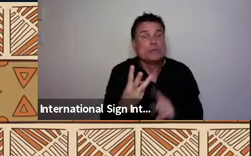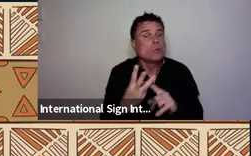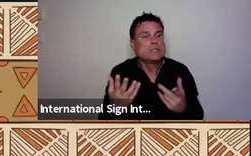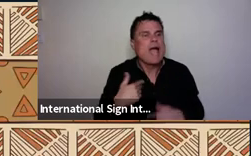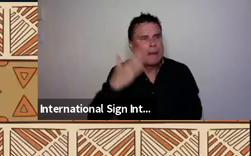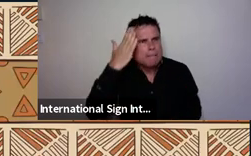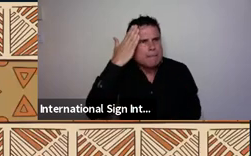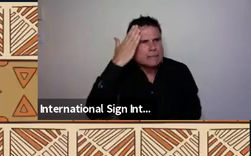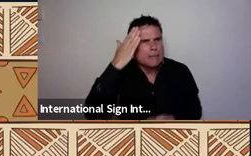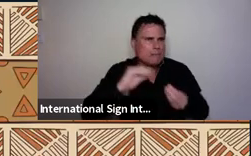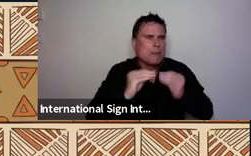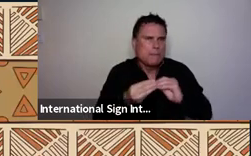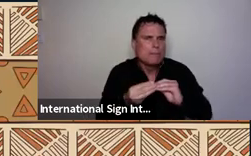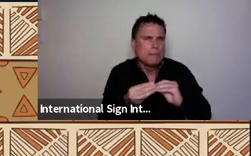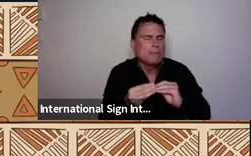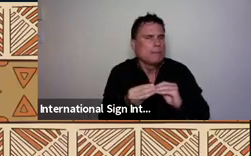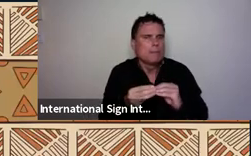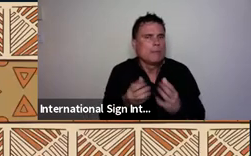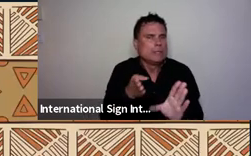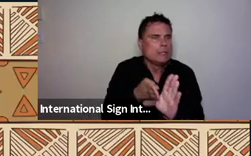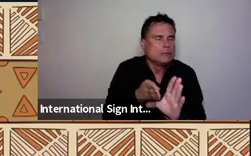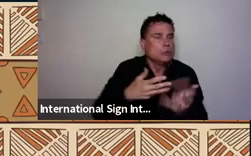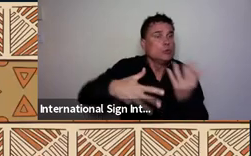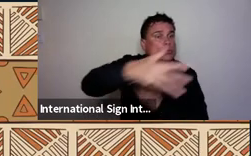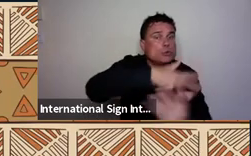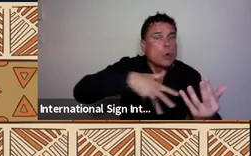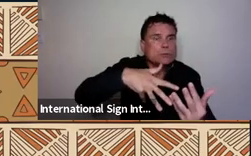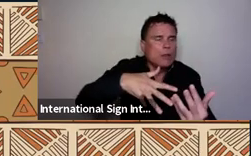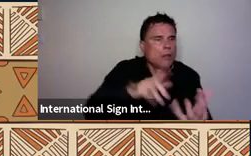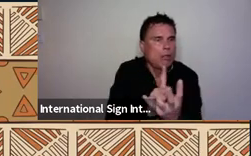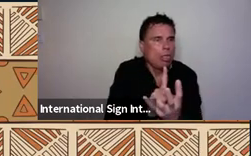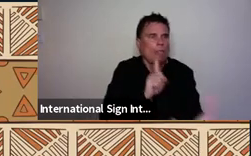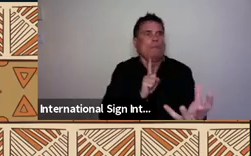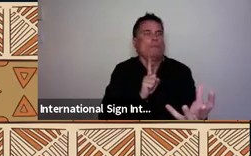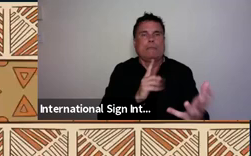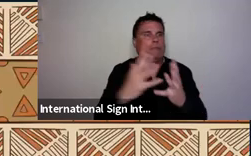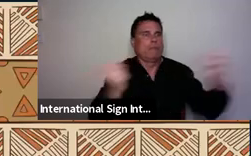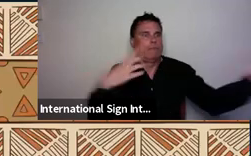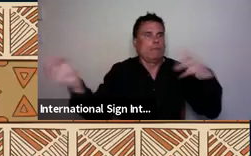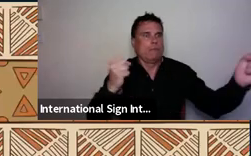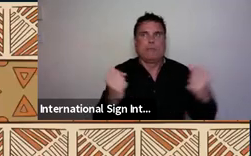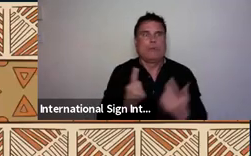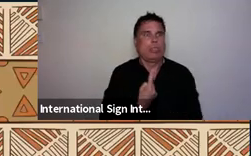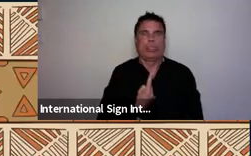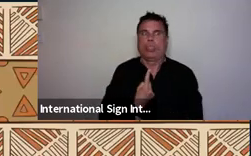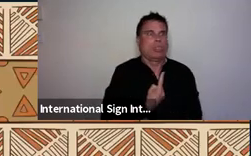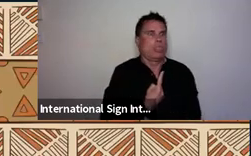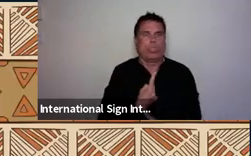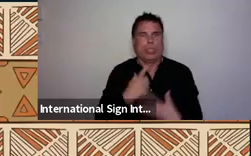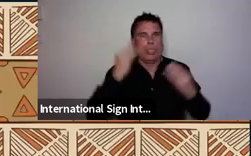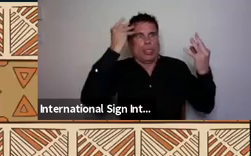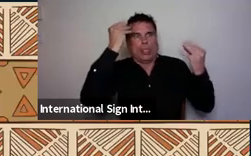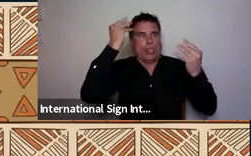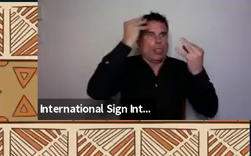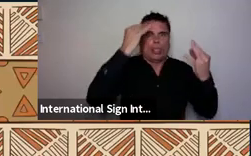support were either not available or people did not know about them. So you can see how this would be really